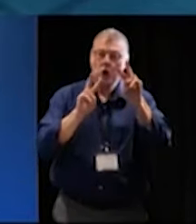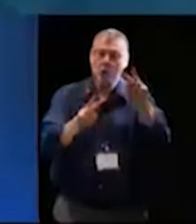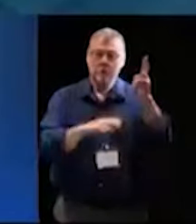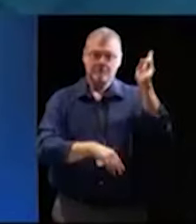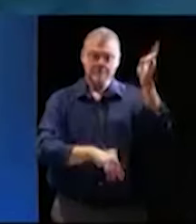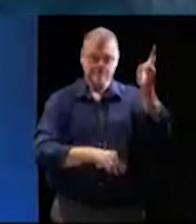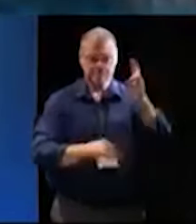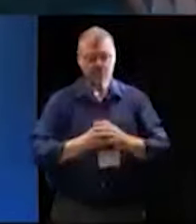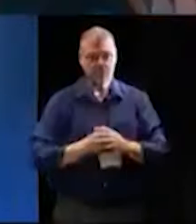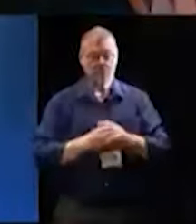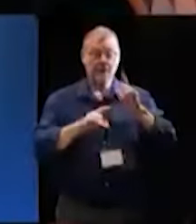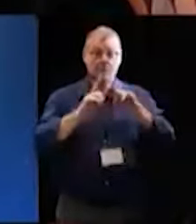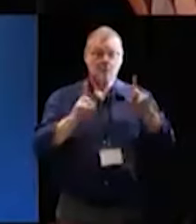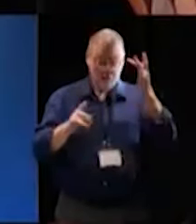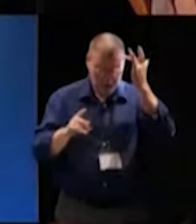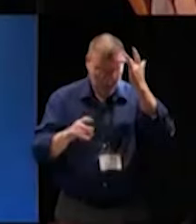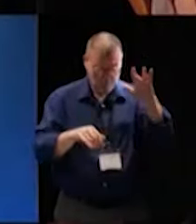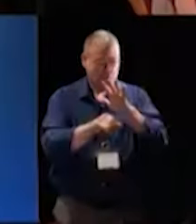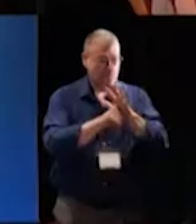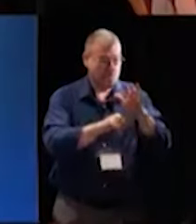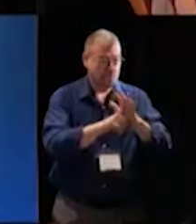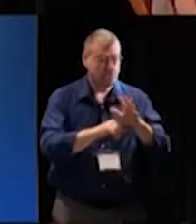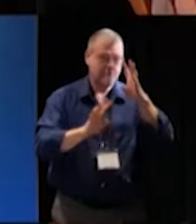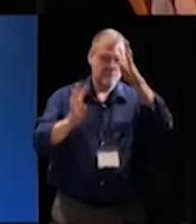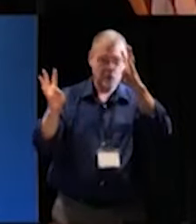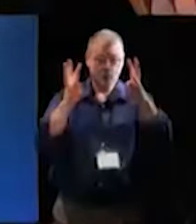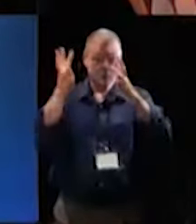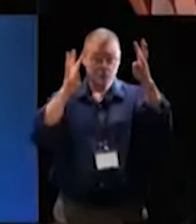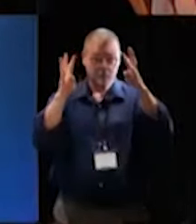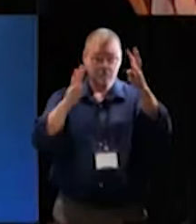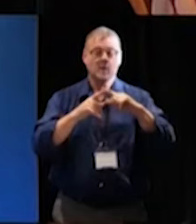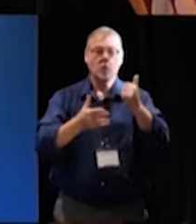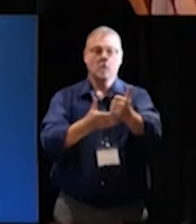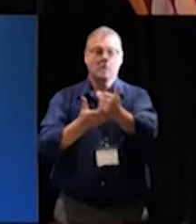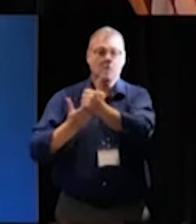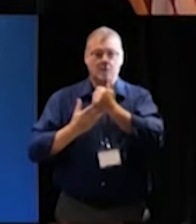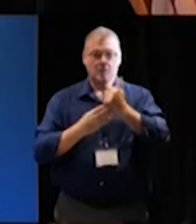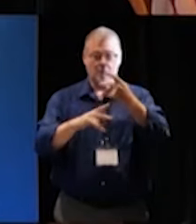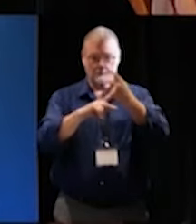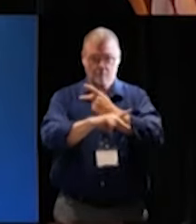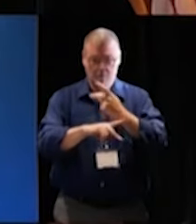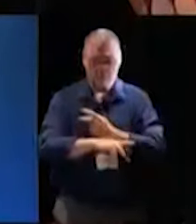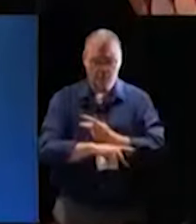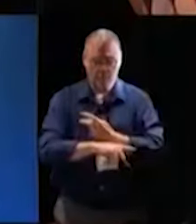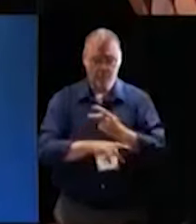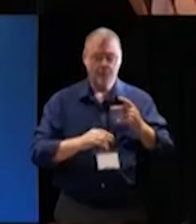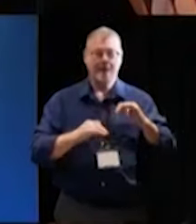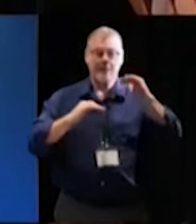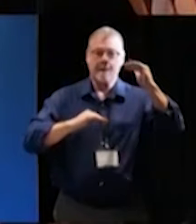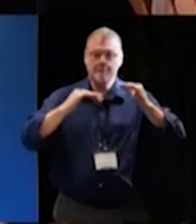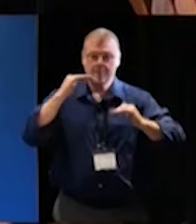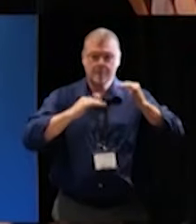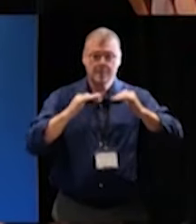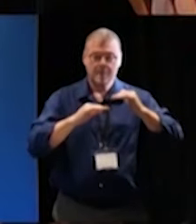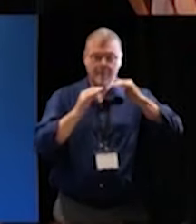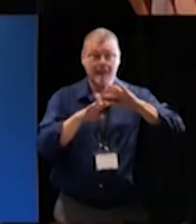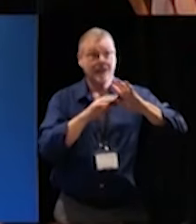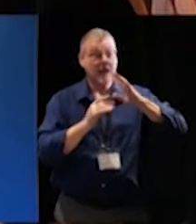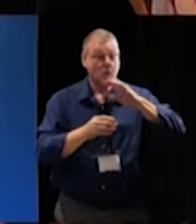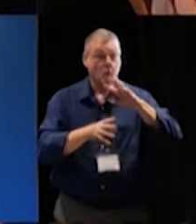today, but be smart enough and creative enough to help us figure this out, how we balance an emissions-free